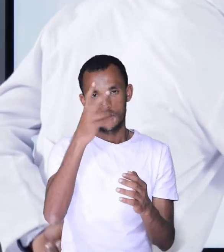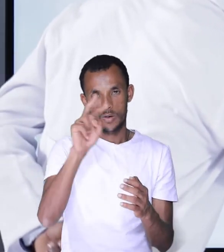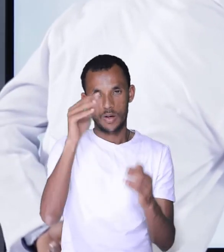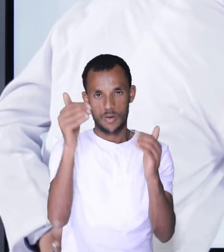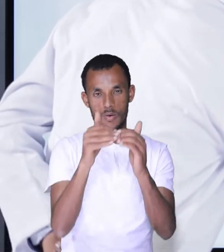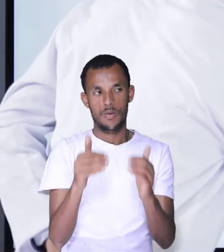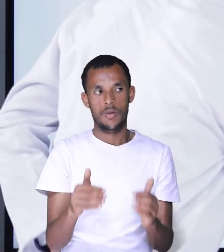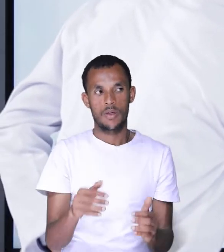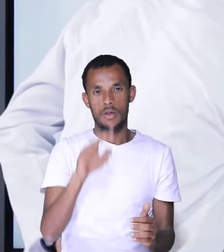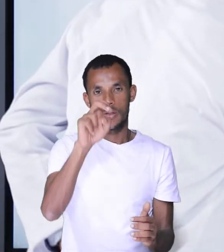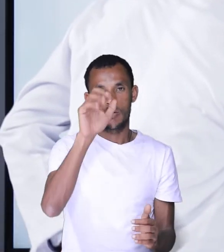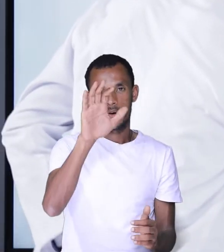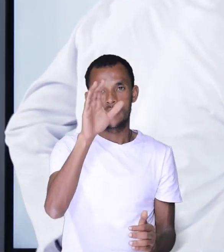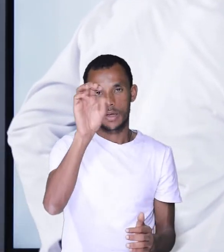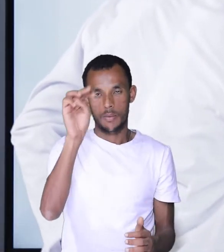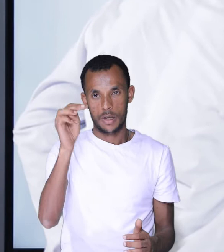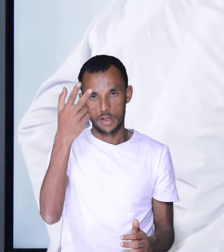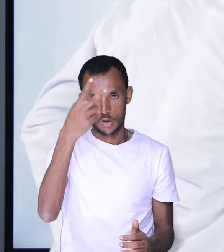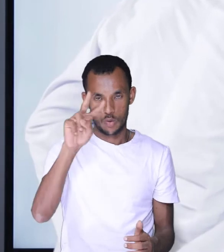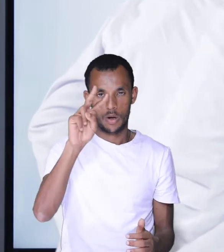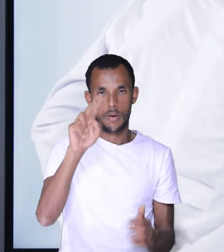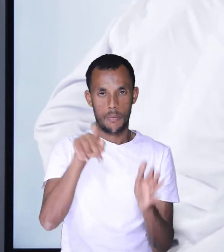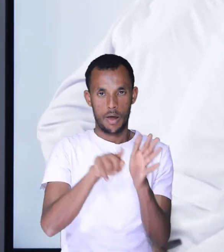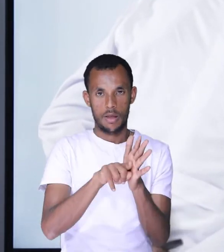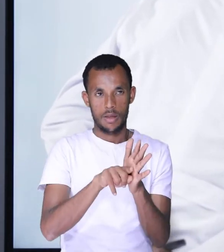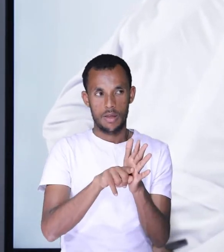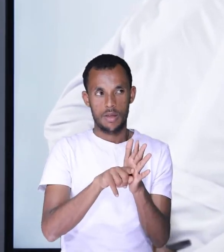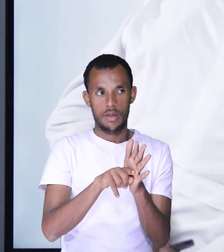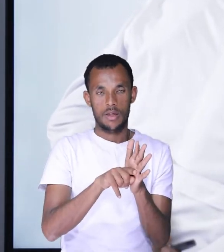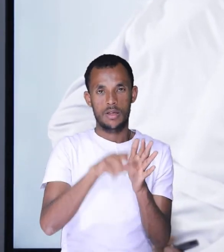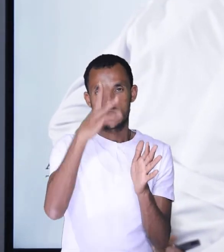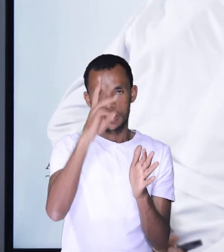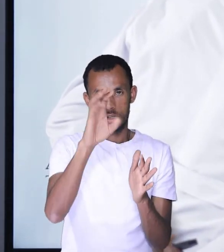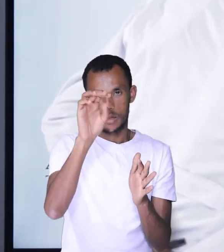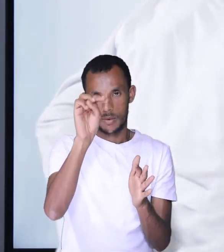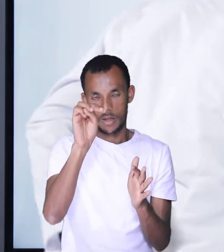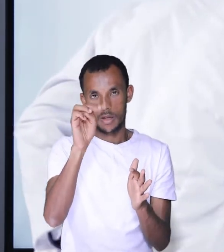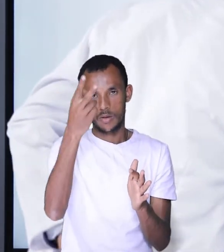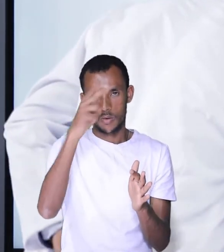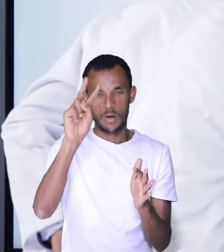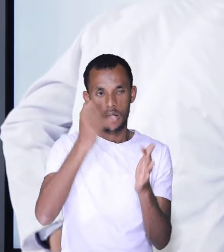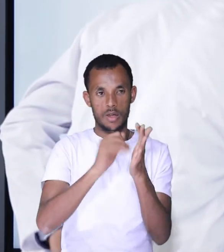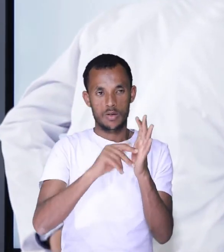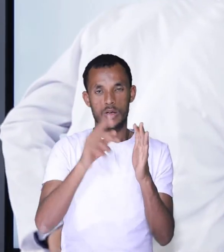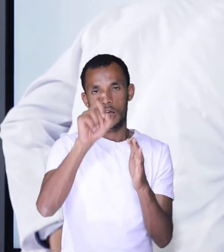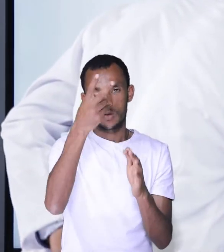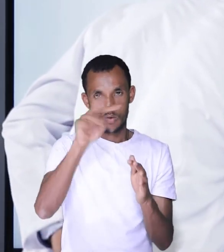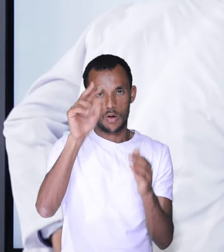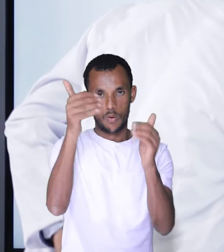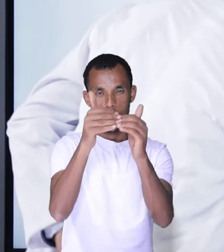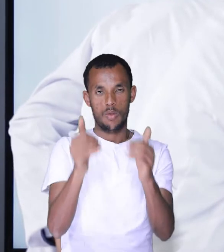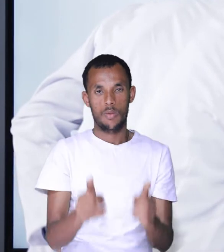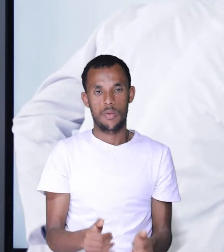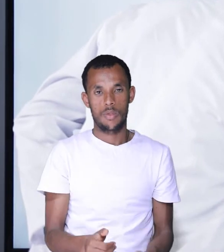to 25 centimeter square then minus 16 centimeter square. That's x squared equals